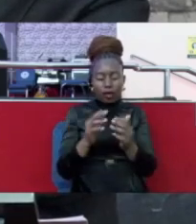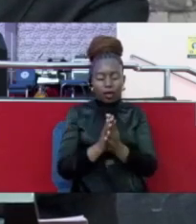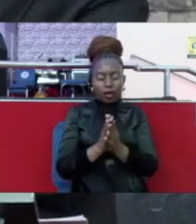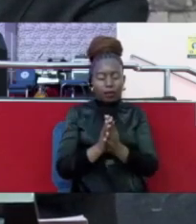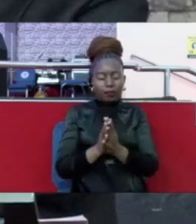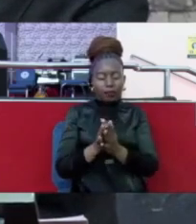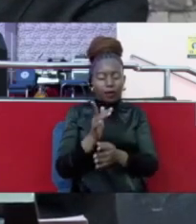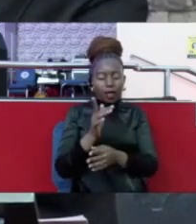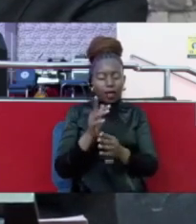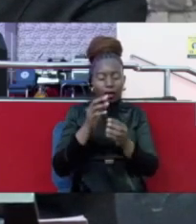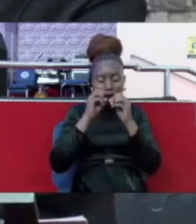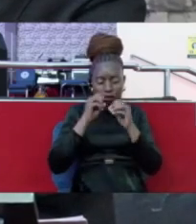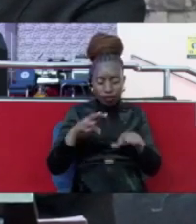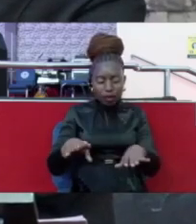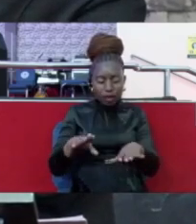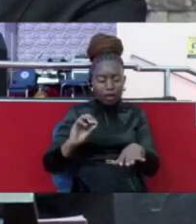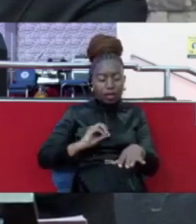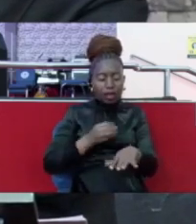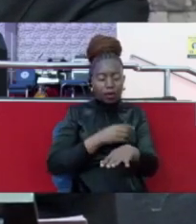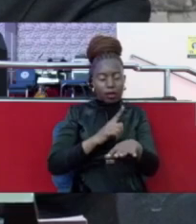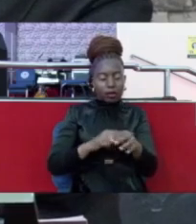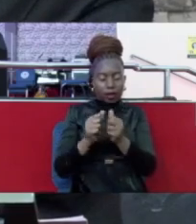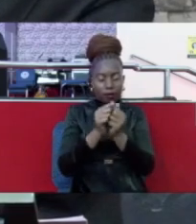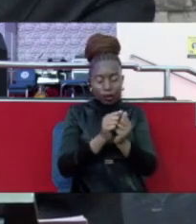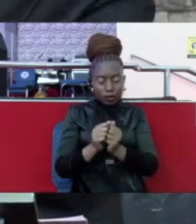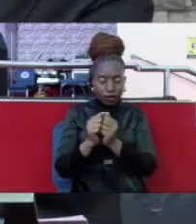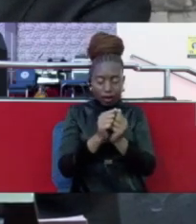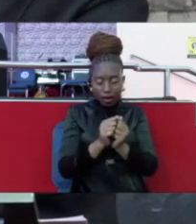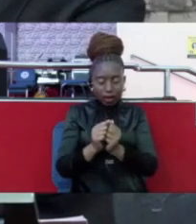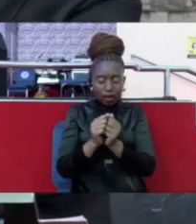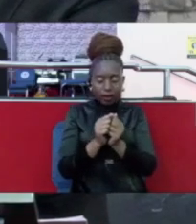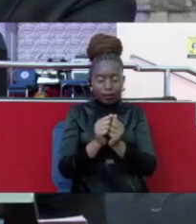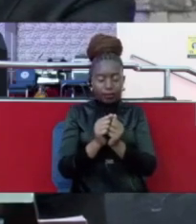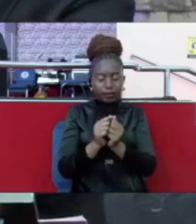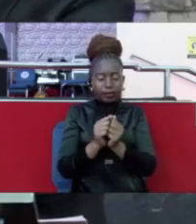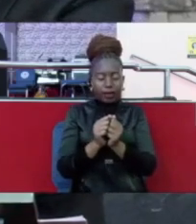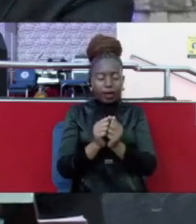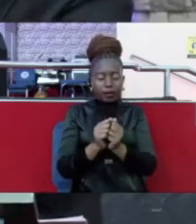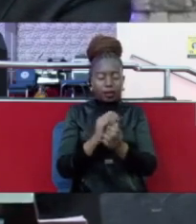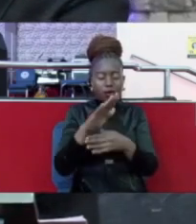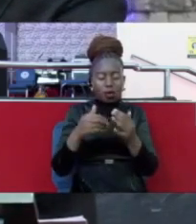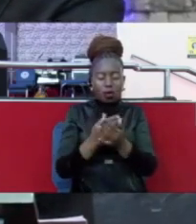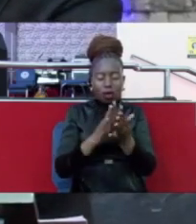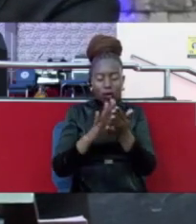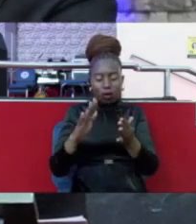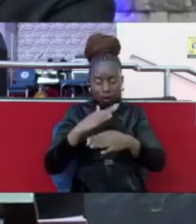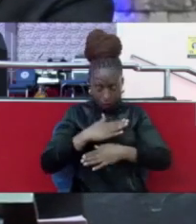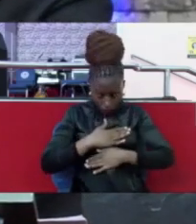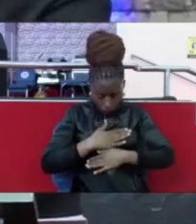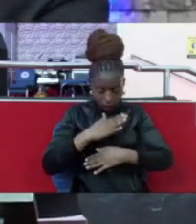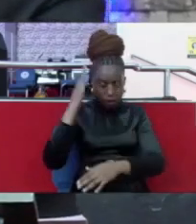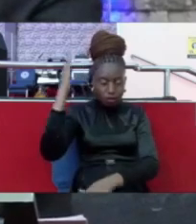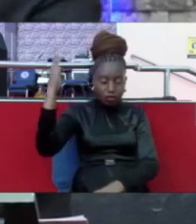together. Ubariki wakati wetu pamoja hapa. And may it bring glory and honor to you. Na tunakupa sifa na utukufu. It's